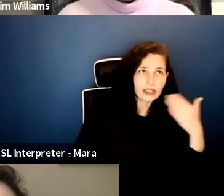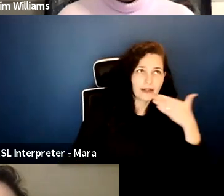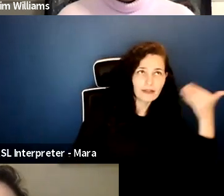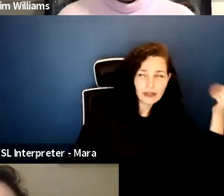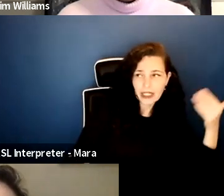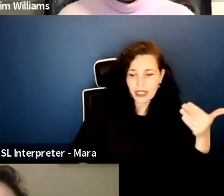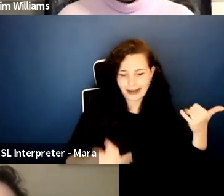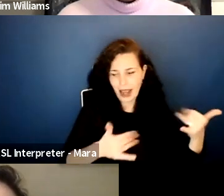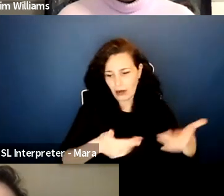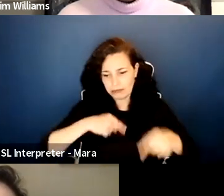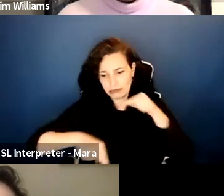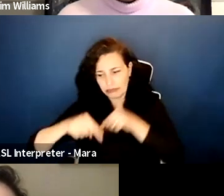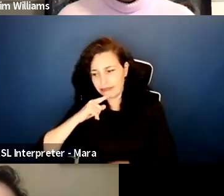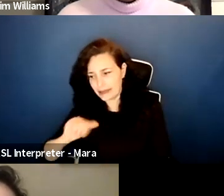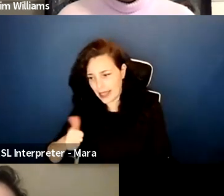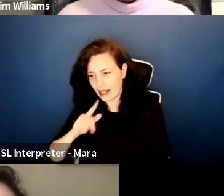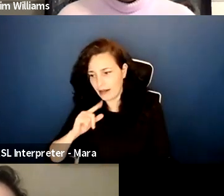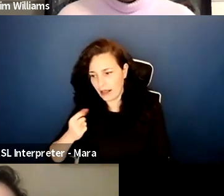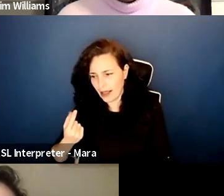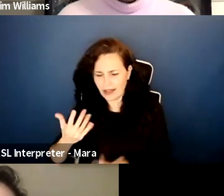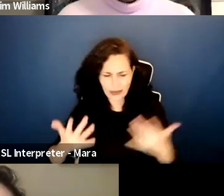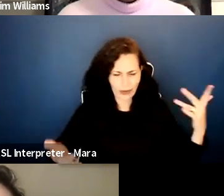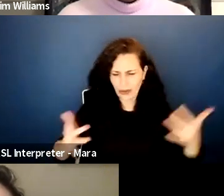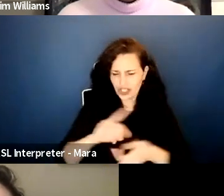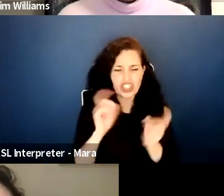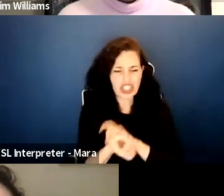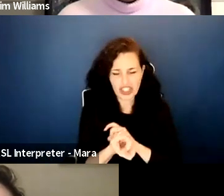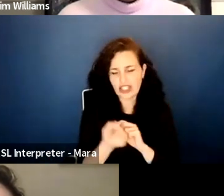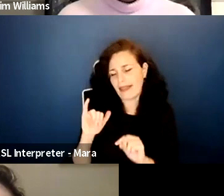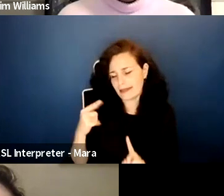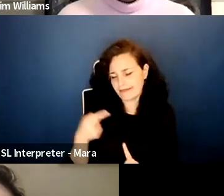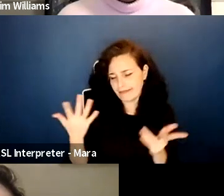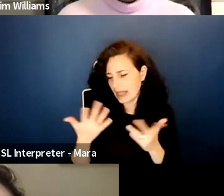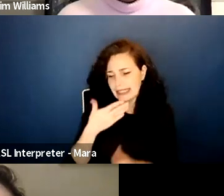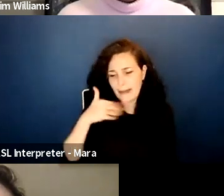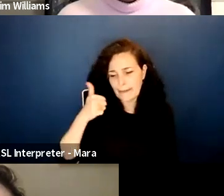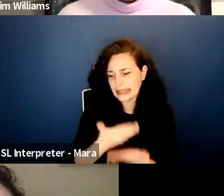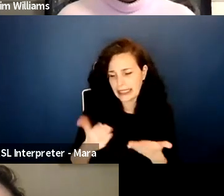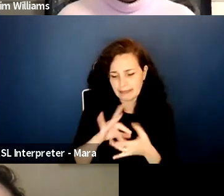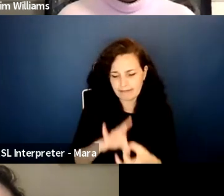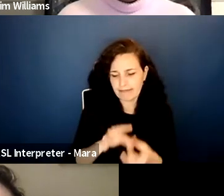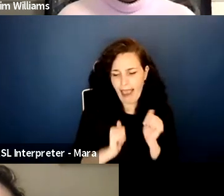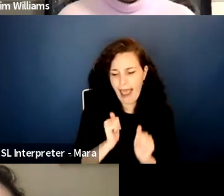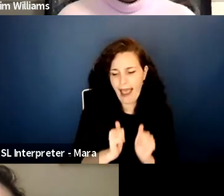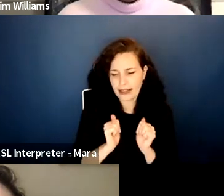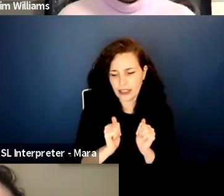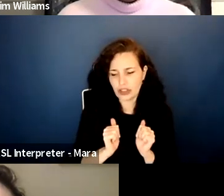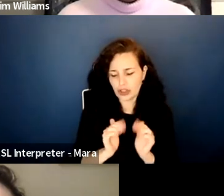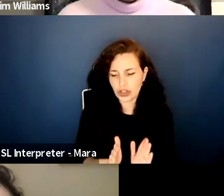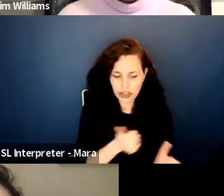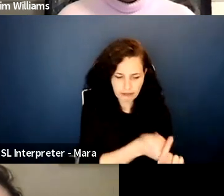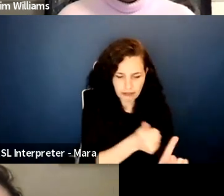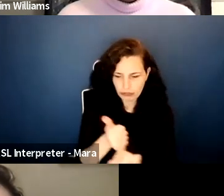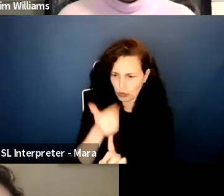And it just shifts and changes. But that's one of the best things about being an actor, is that it's a job